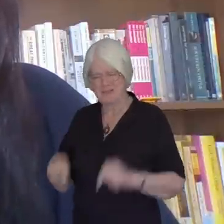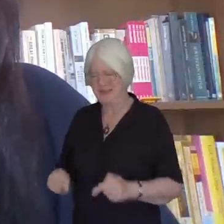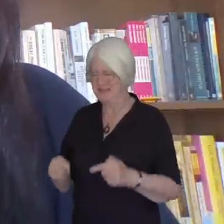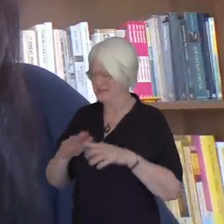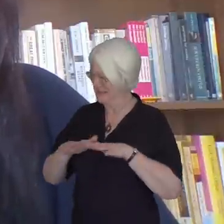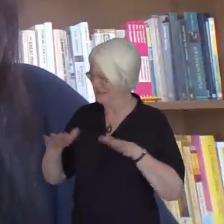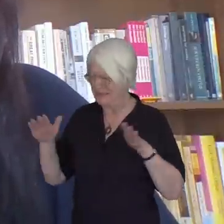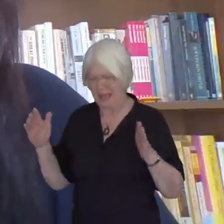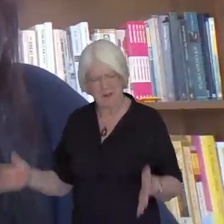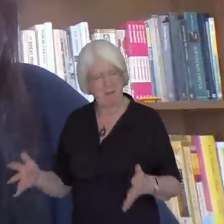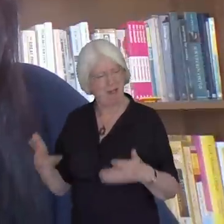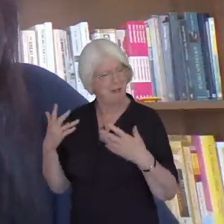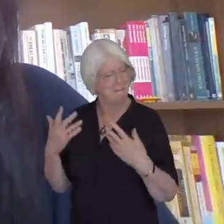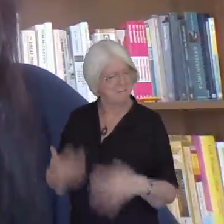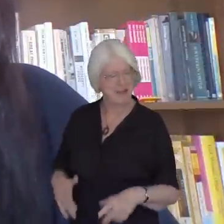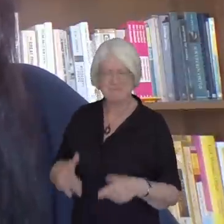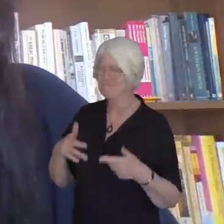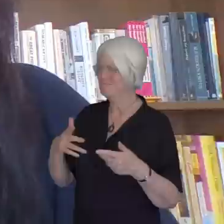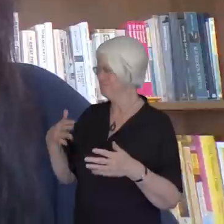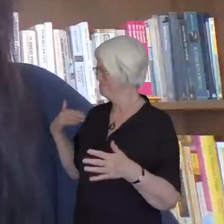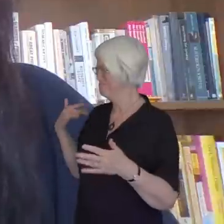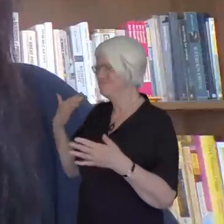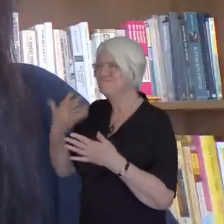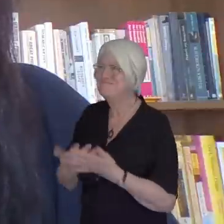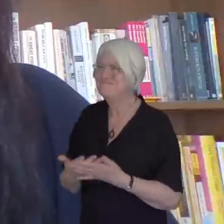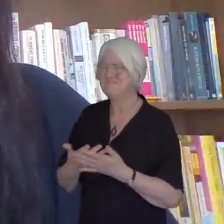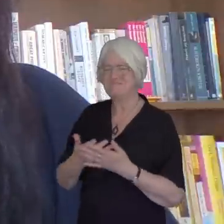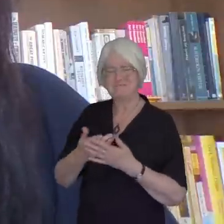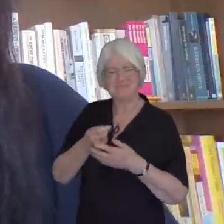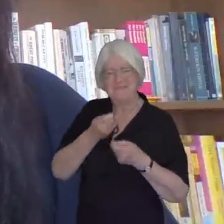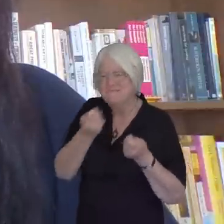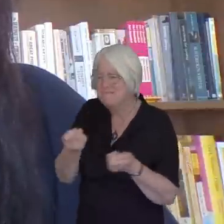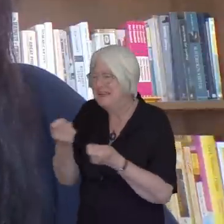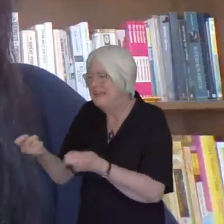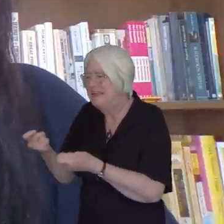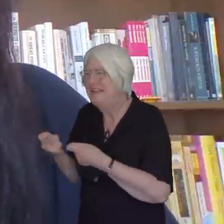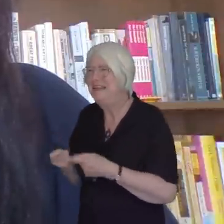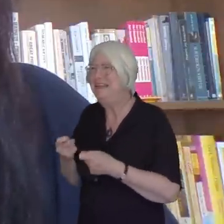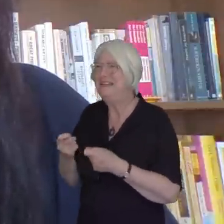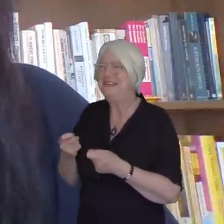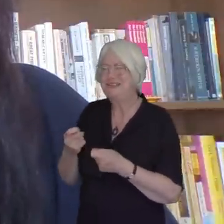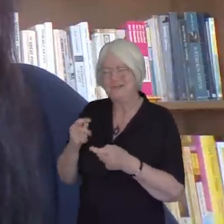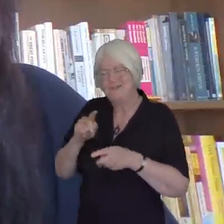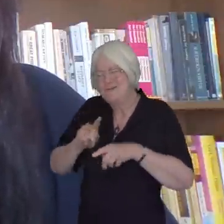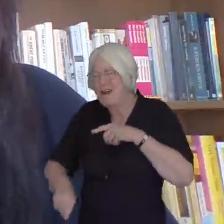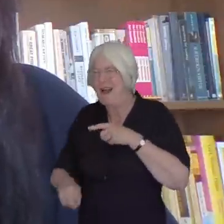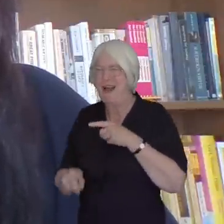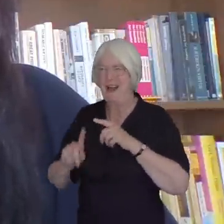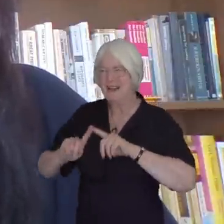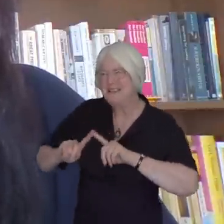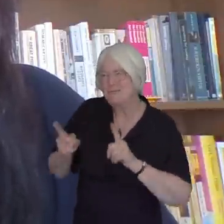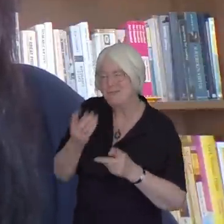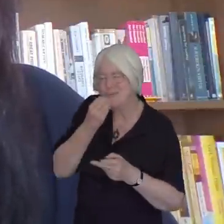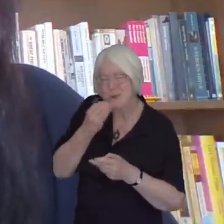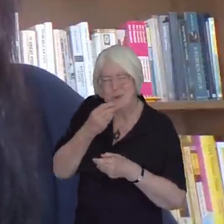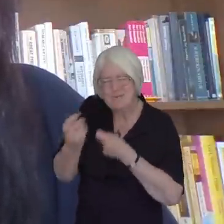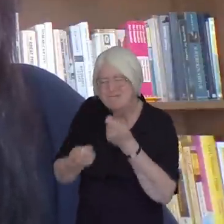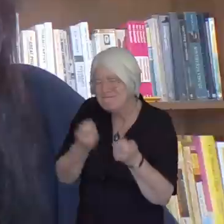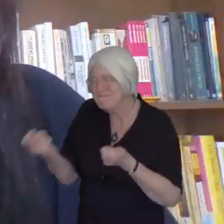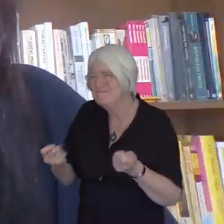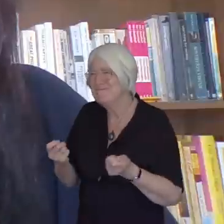dinner table, I've enjoyed feeding people, trying out my latest recipes on them, and spending hours talking about